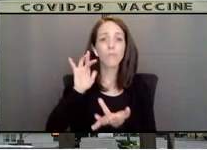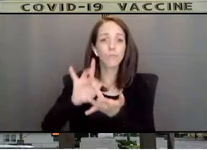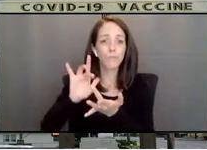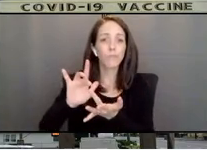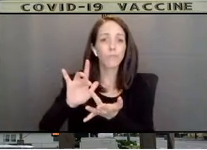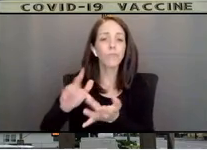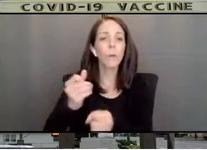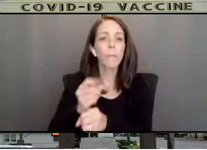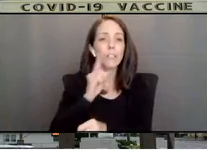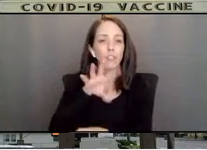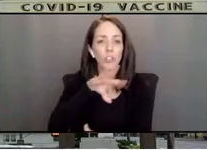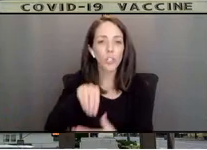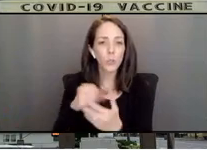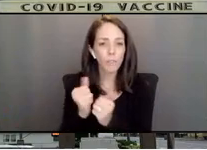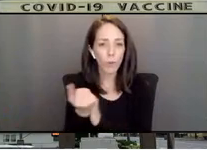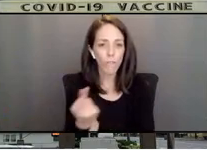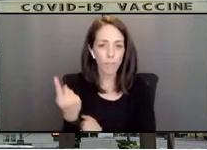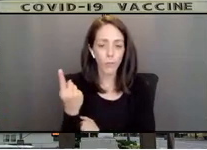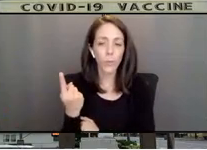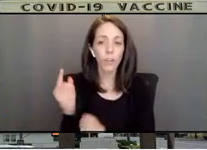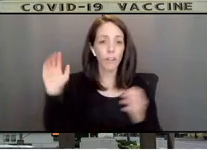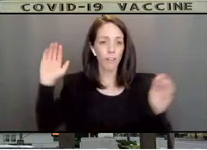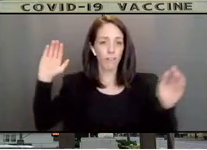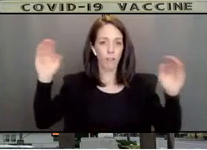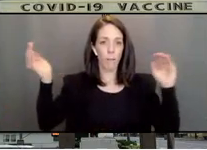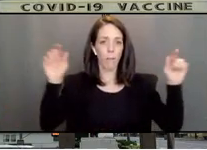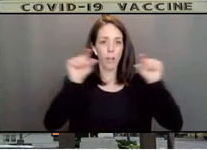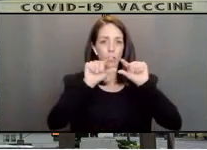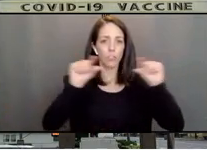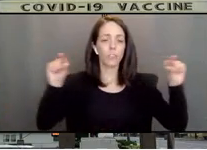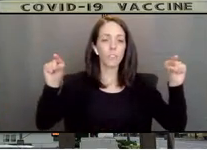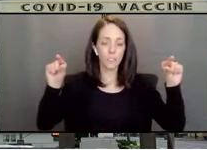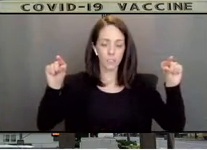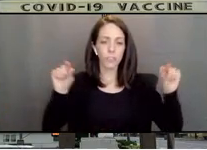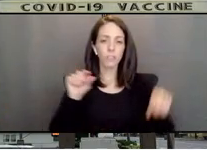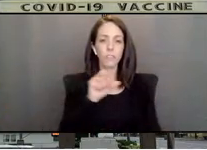In comparison, the top line of the race demographic at PDX was